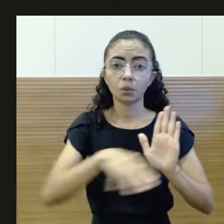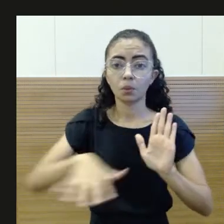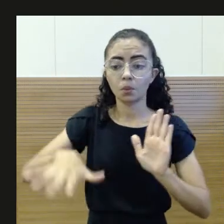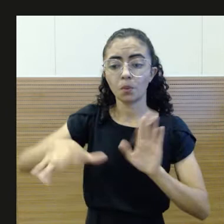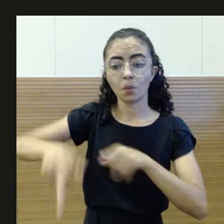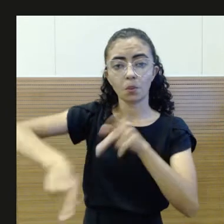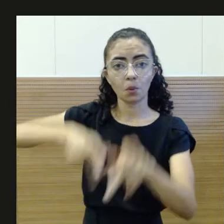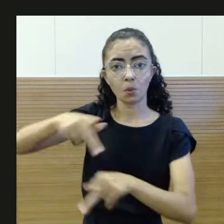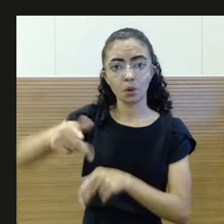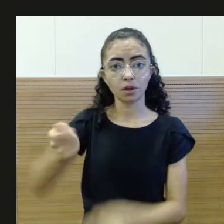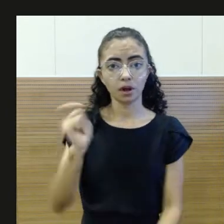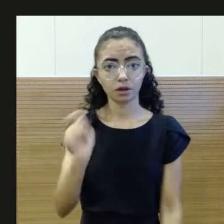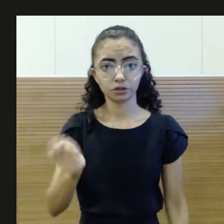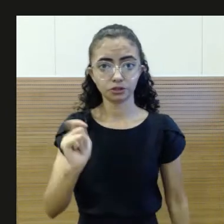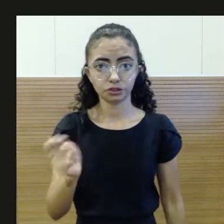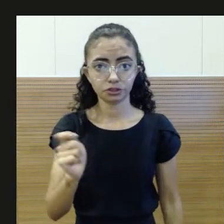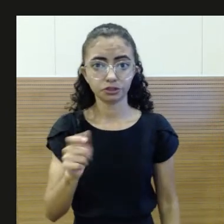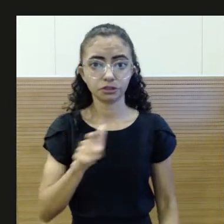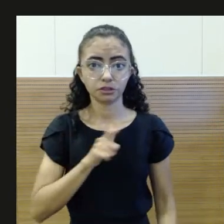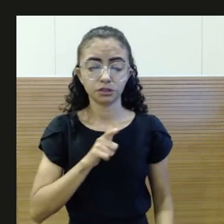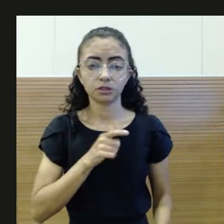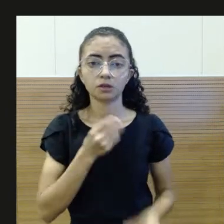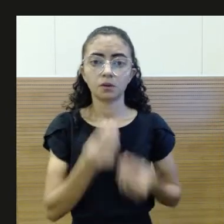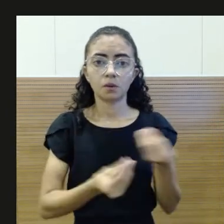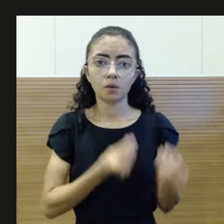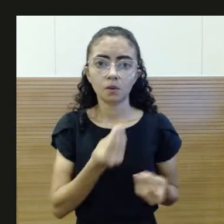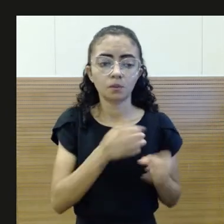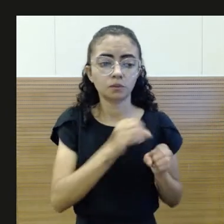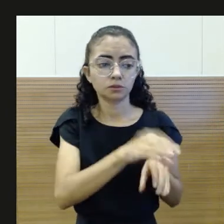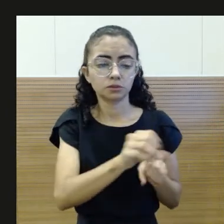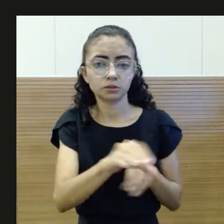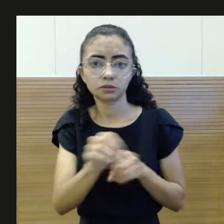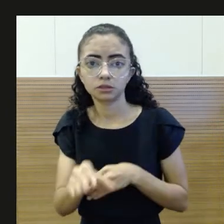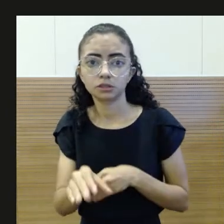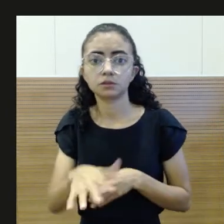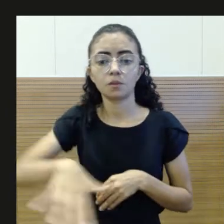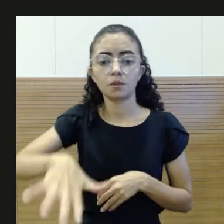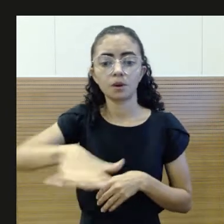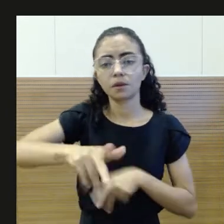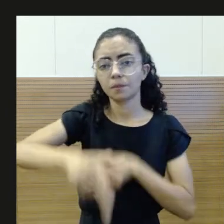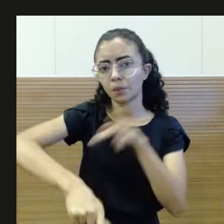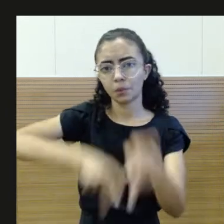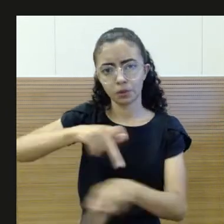secondary education, because it seems in the schools it's very important